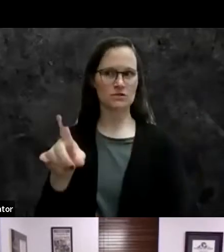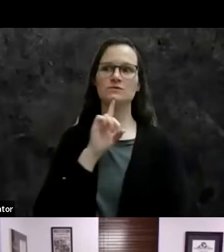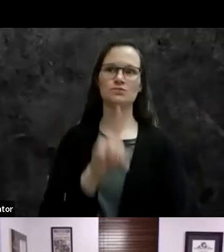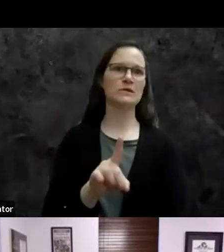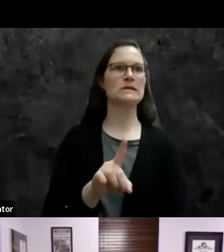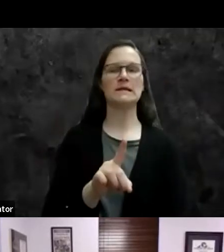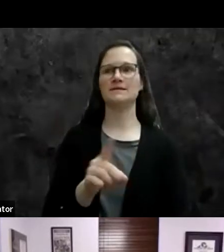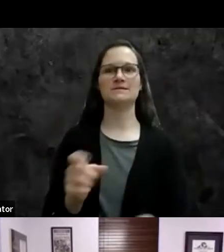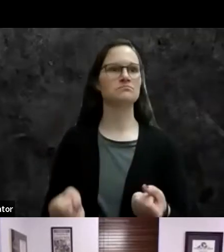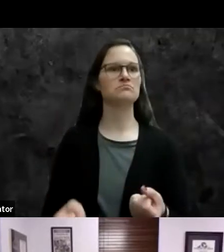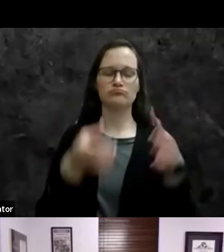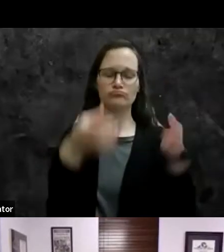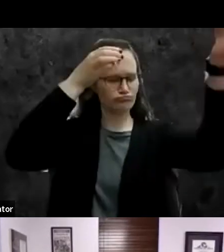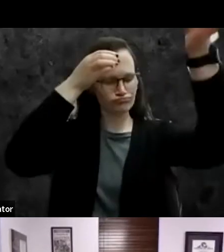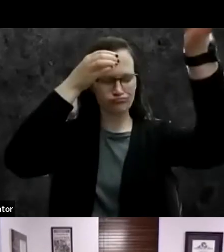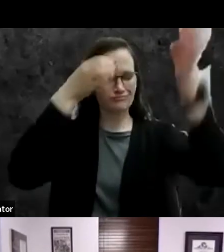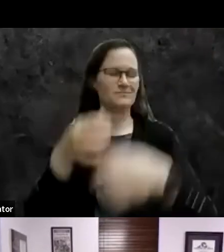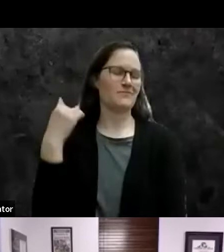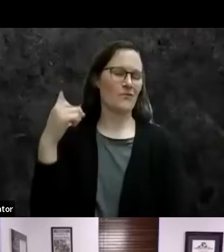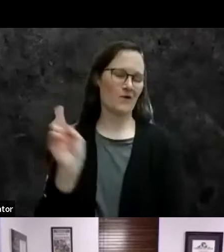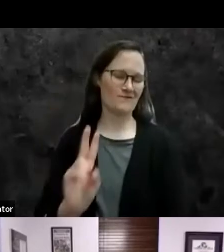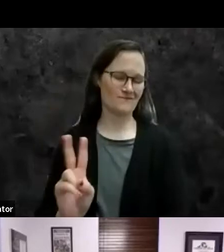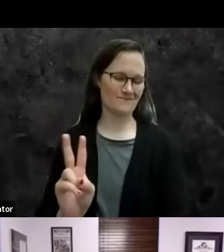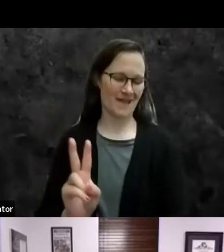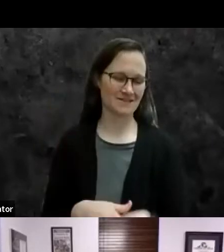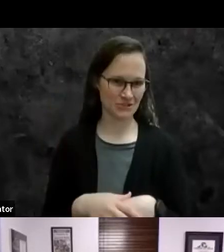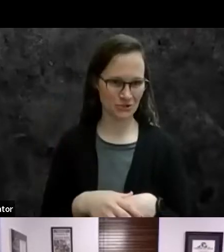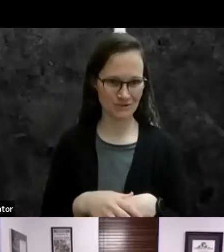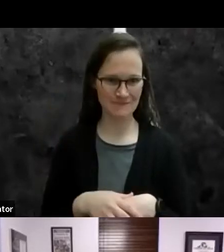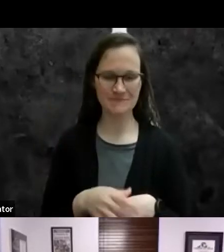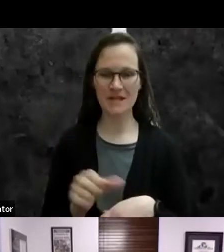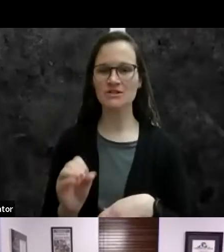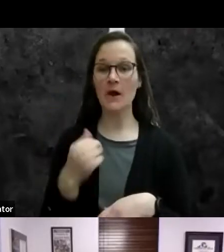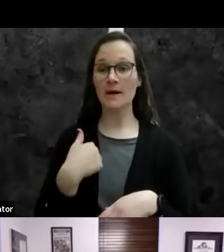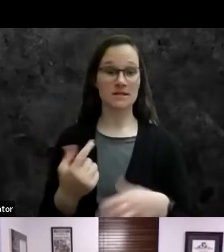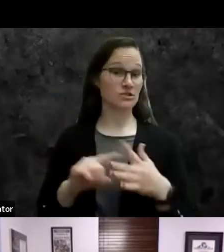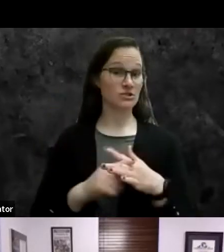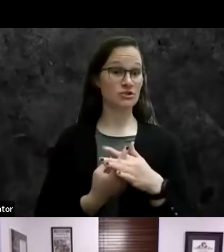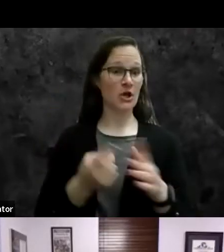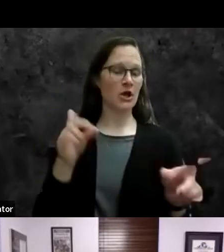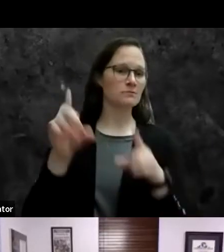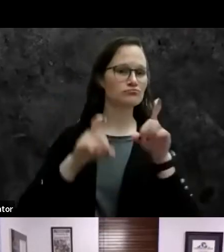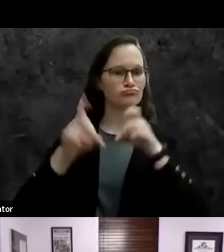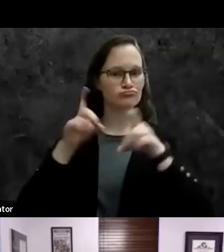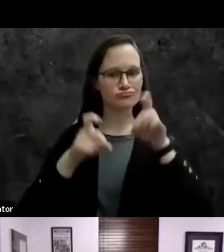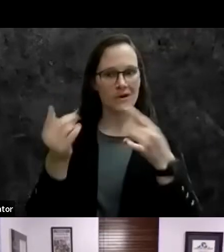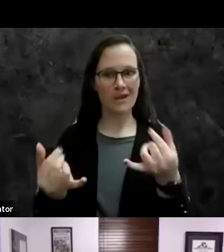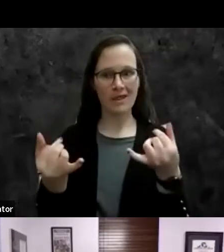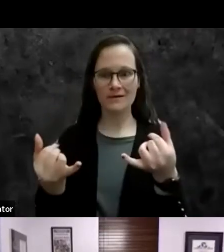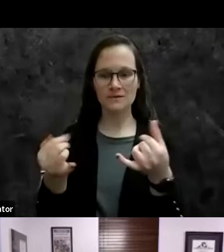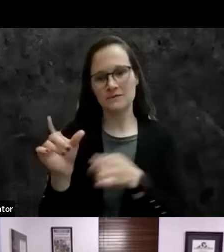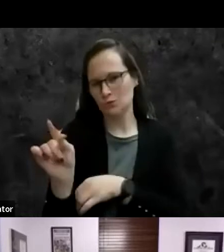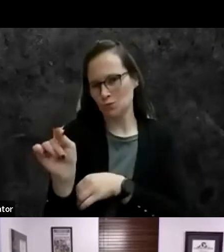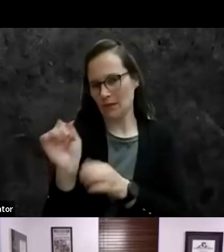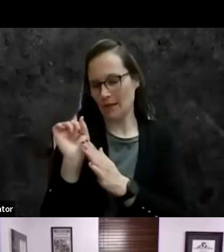kinds of questions. So I want to thank all of the panelists, and I'm going to jump into questions because we've got about 20 minutes before we do the second part of